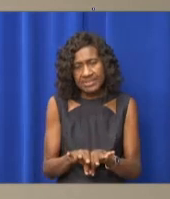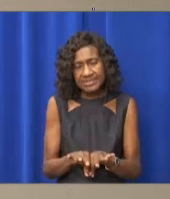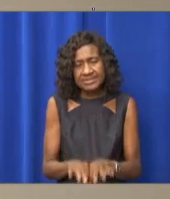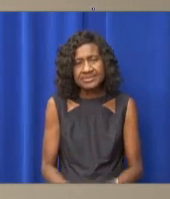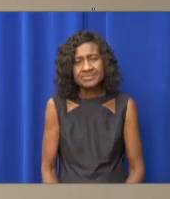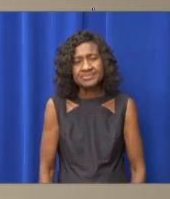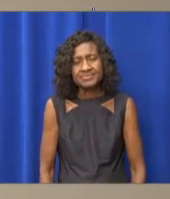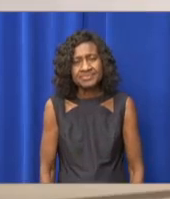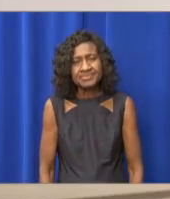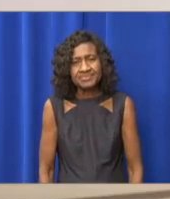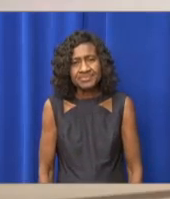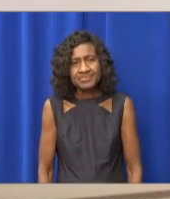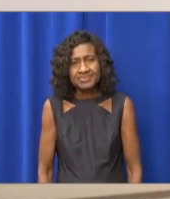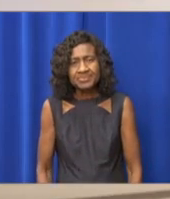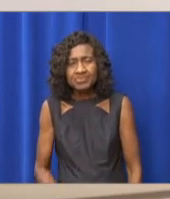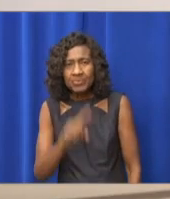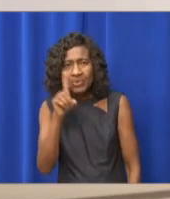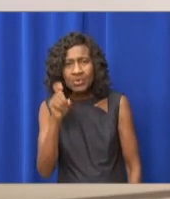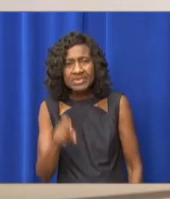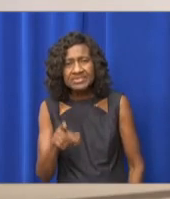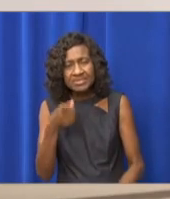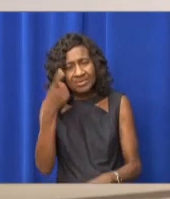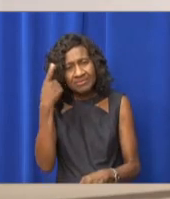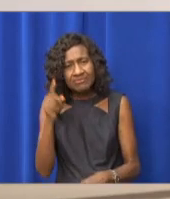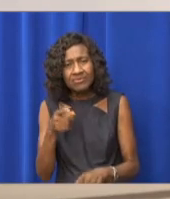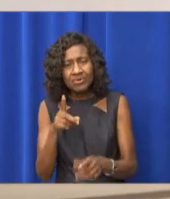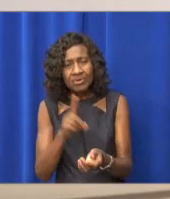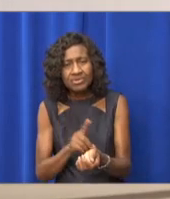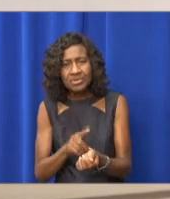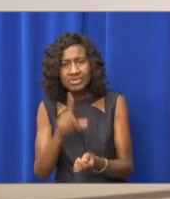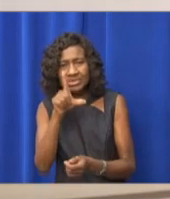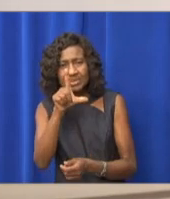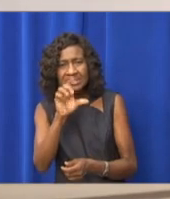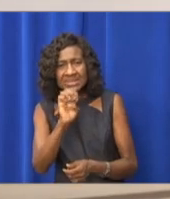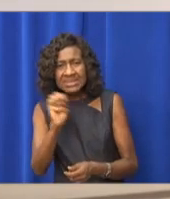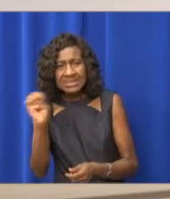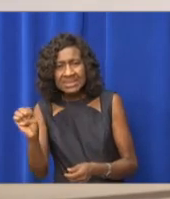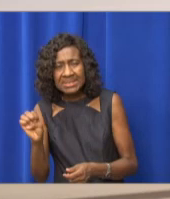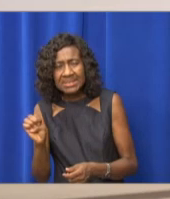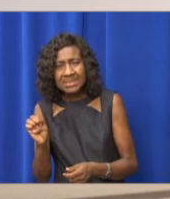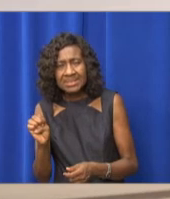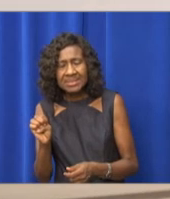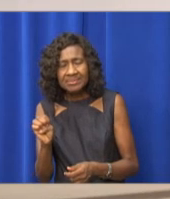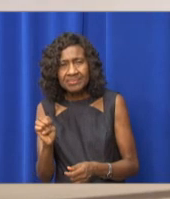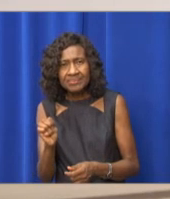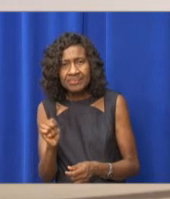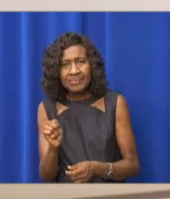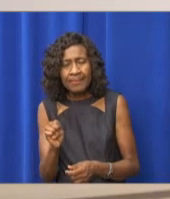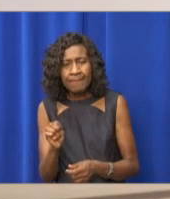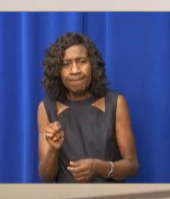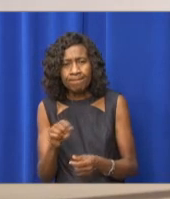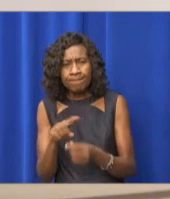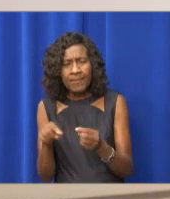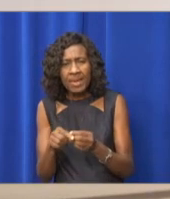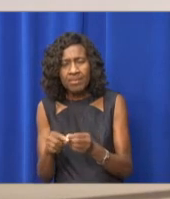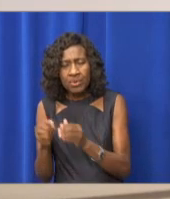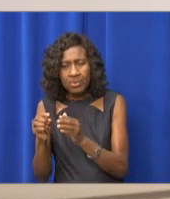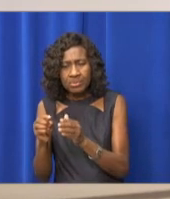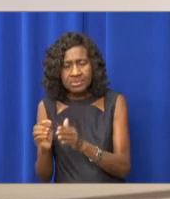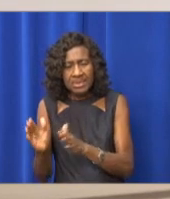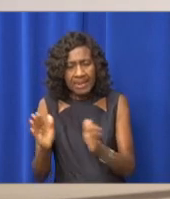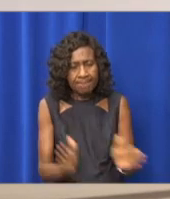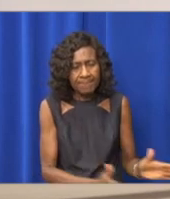Okay, thank you. I have a quick question for Dr. Lee in relation to plans for those coming back on the repatriation